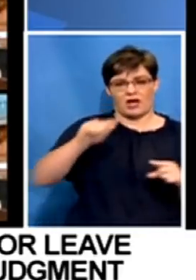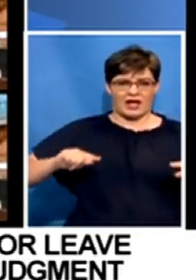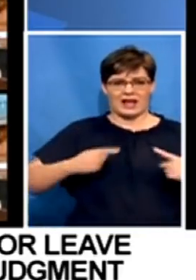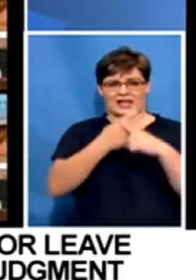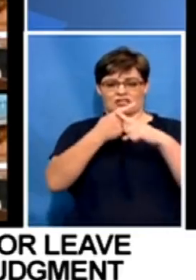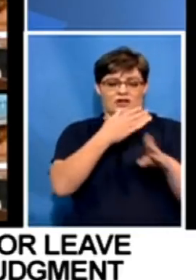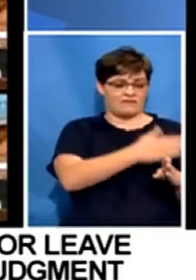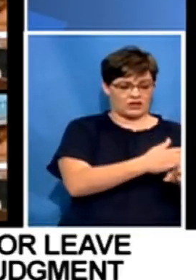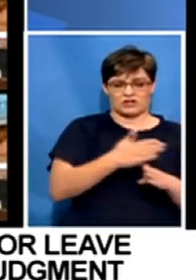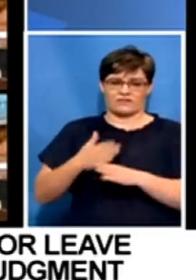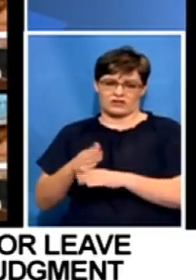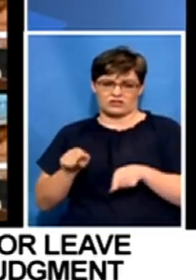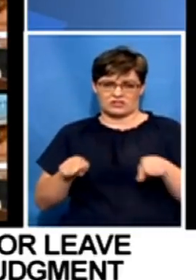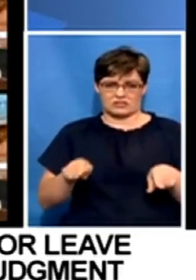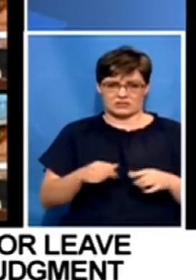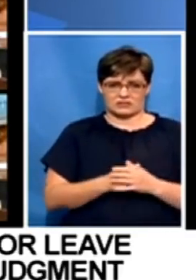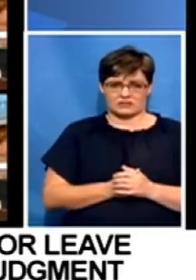the only issue that I think